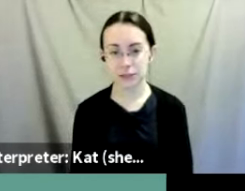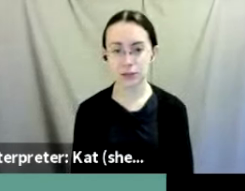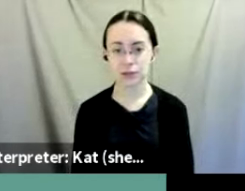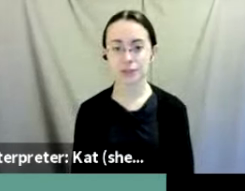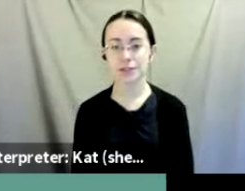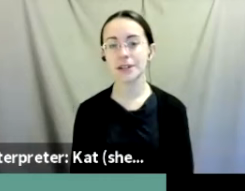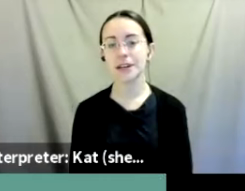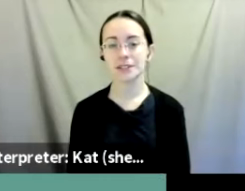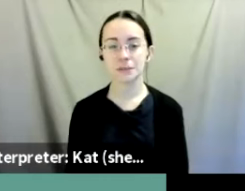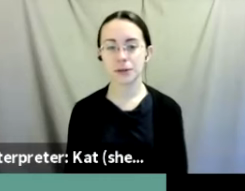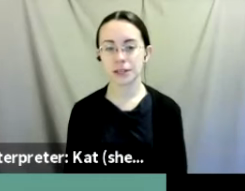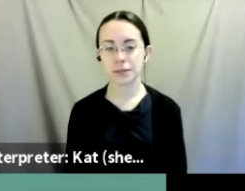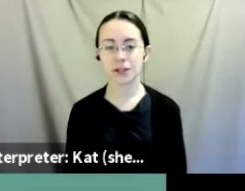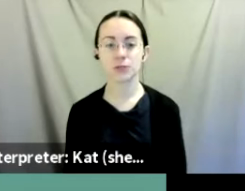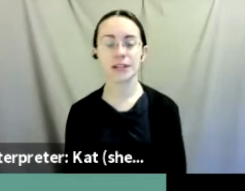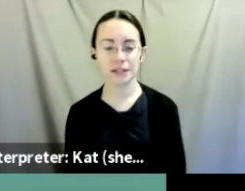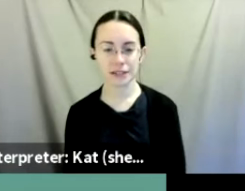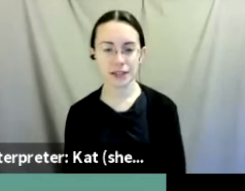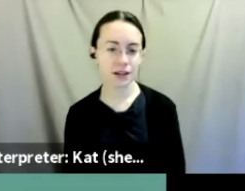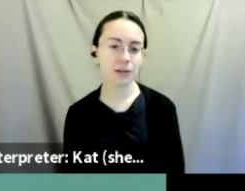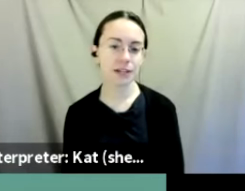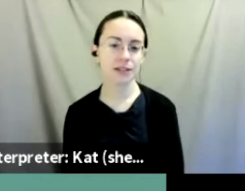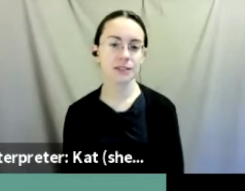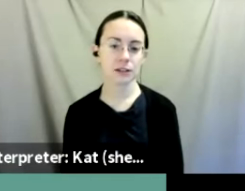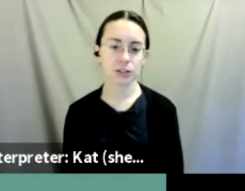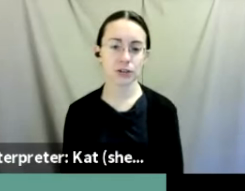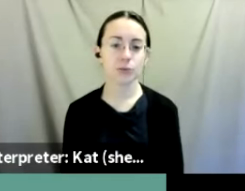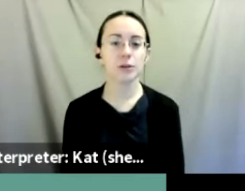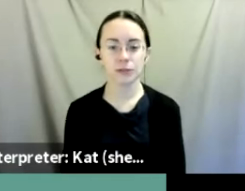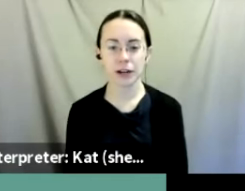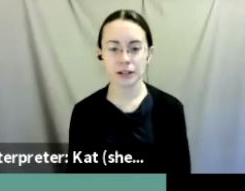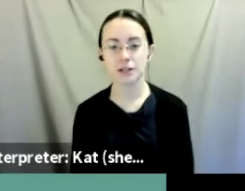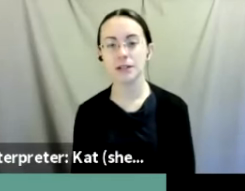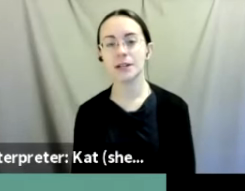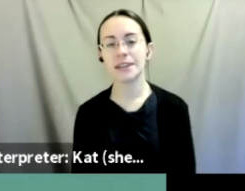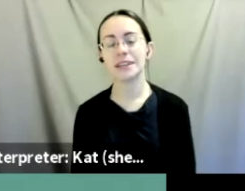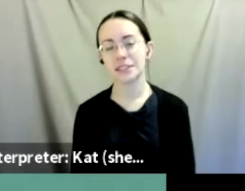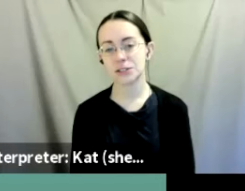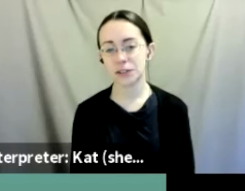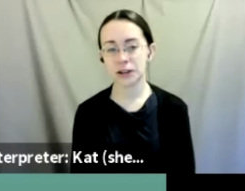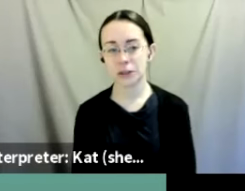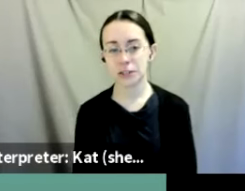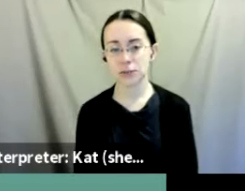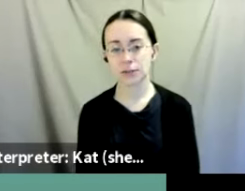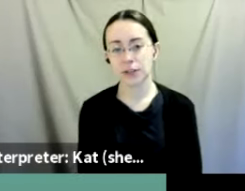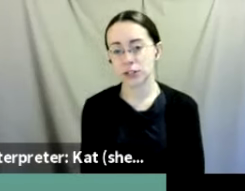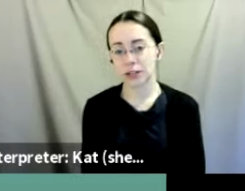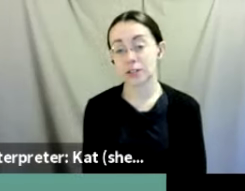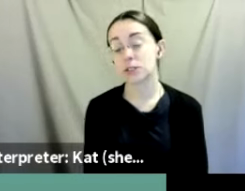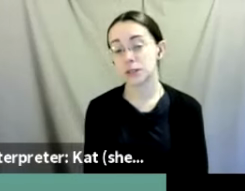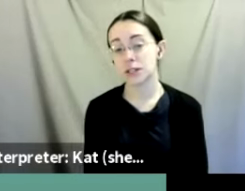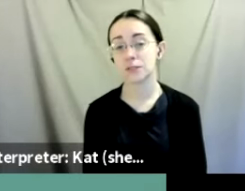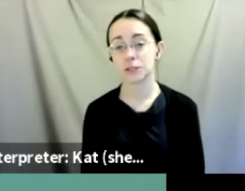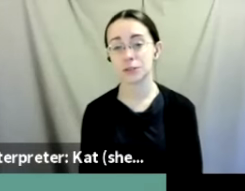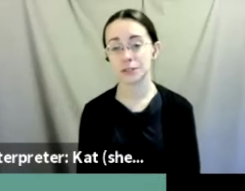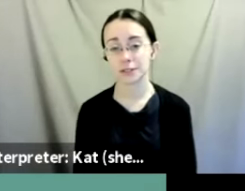as deaf adults, and it's important that parents recognize that and recognize that their child will be fine, and they need to figure out the best way for their child